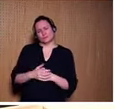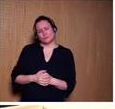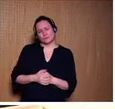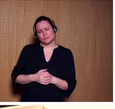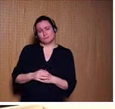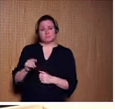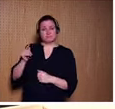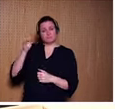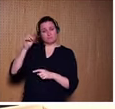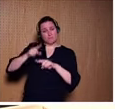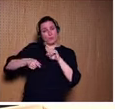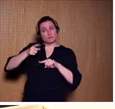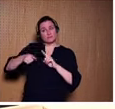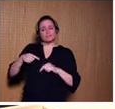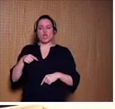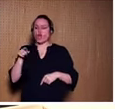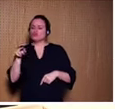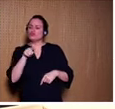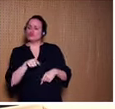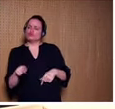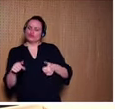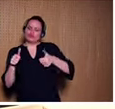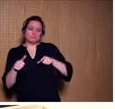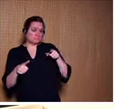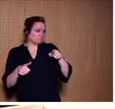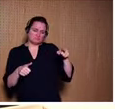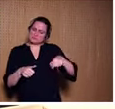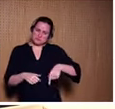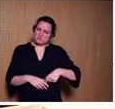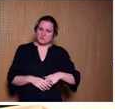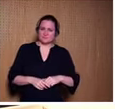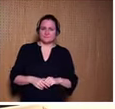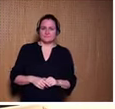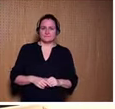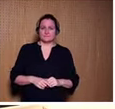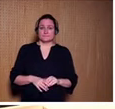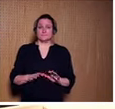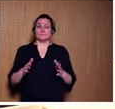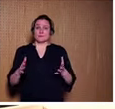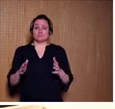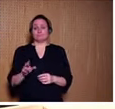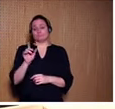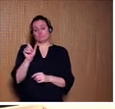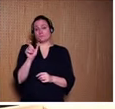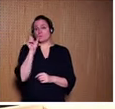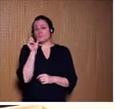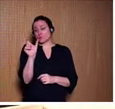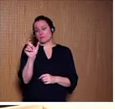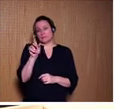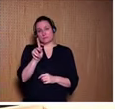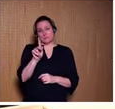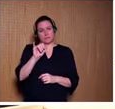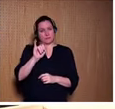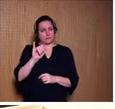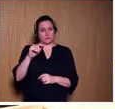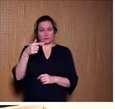society? In 2021, a friend of mine was ketoed. Keto is a term used by the Nigerian community